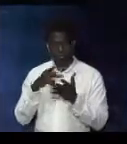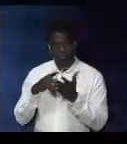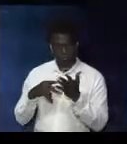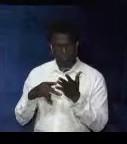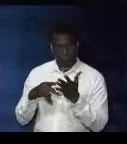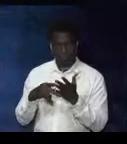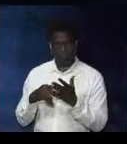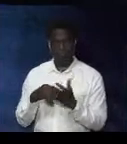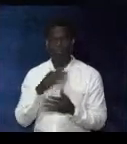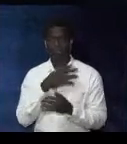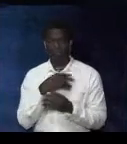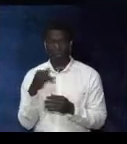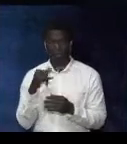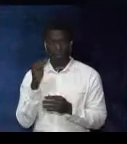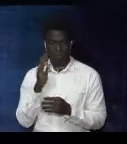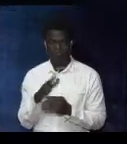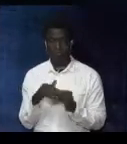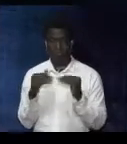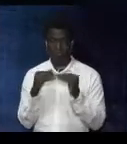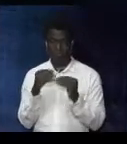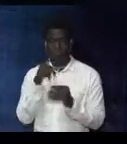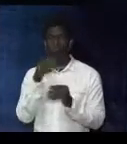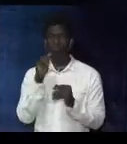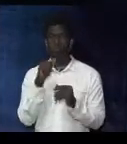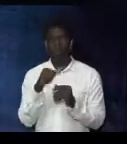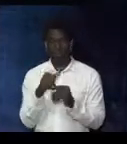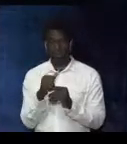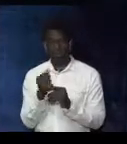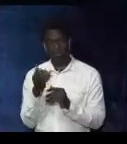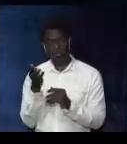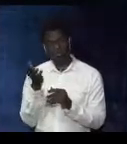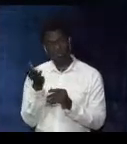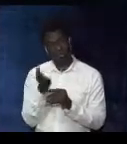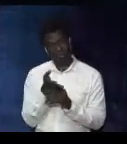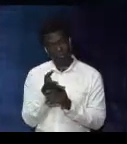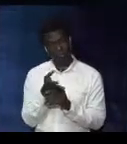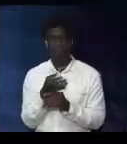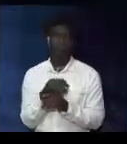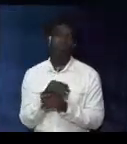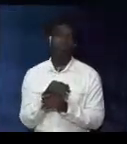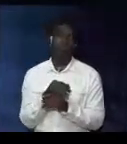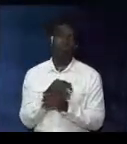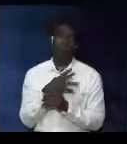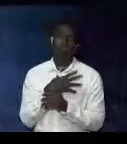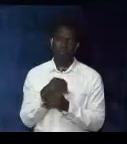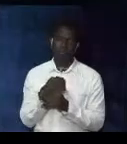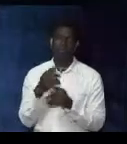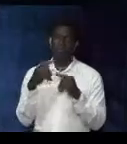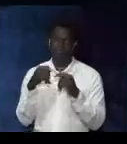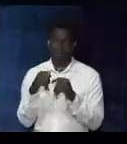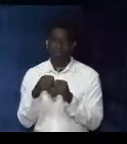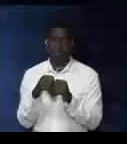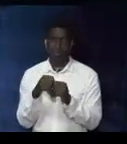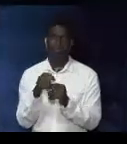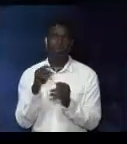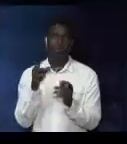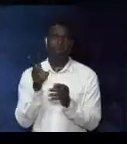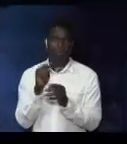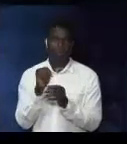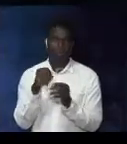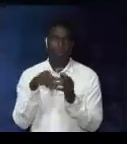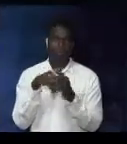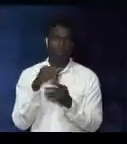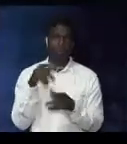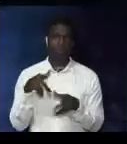be no overlap. So you can try cutting different shapes and finding their symmetry lines during your leisure. So let's see what other